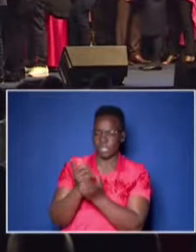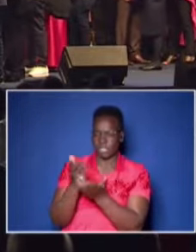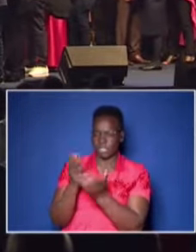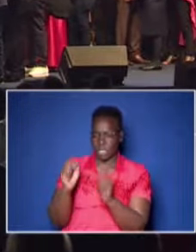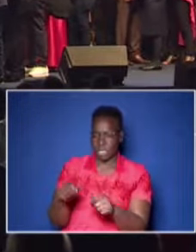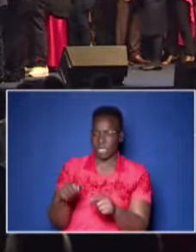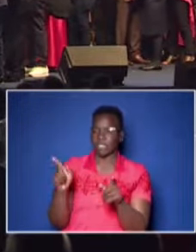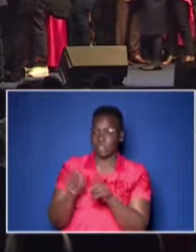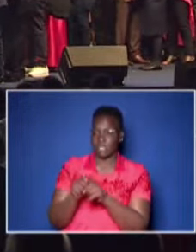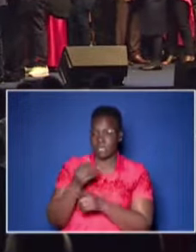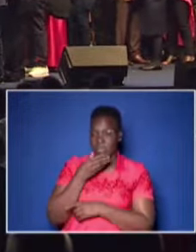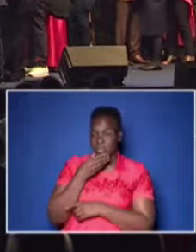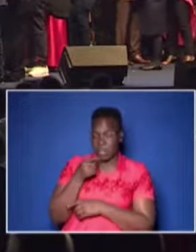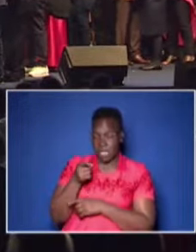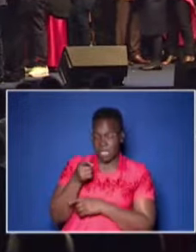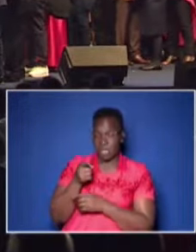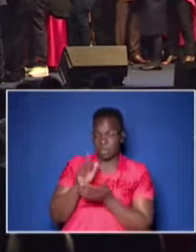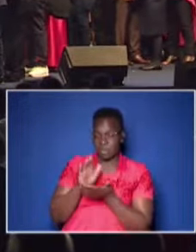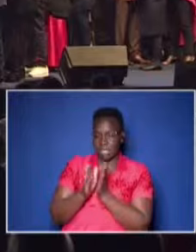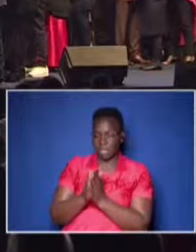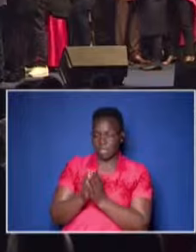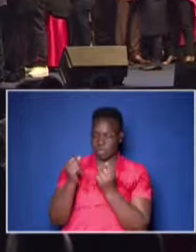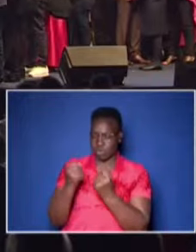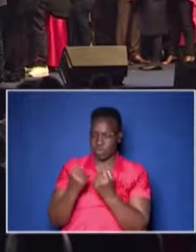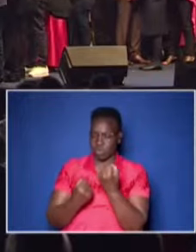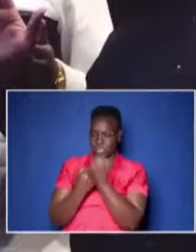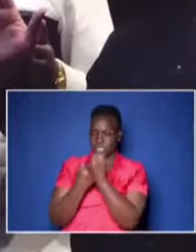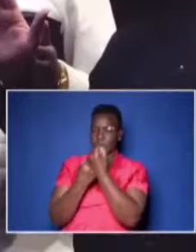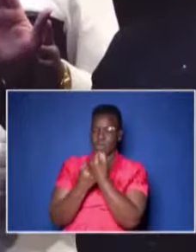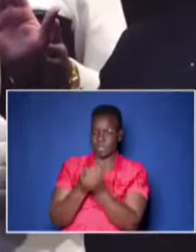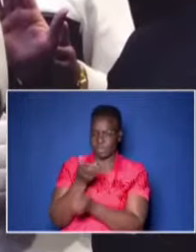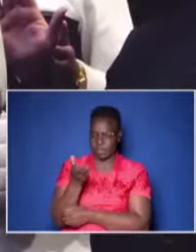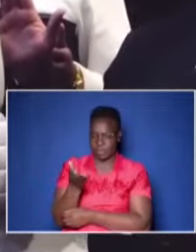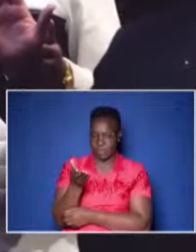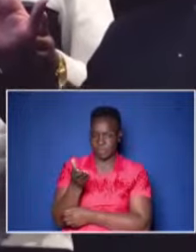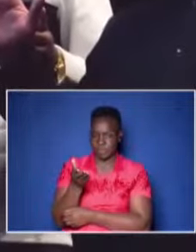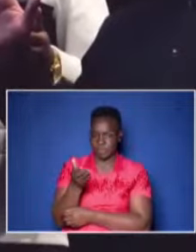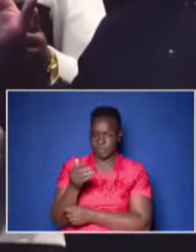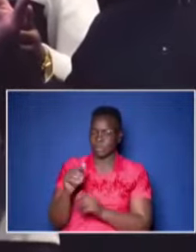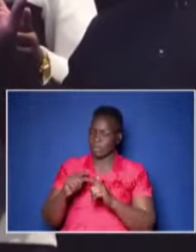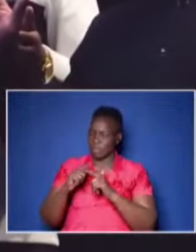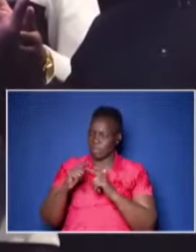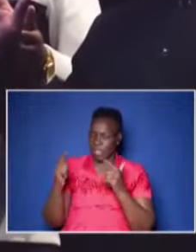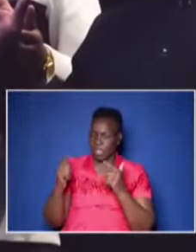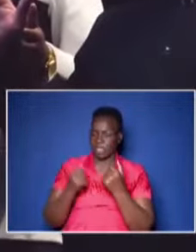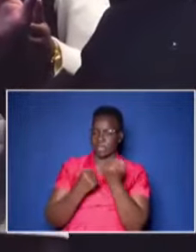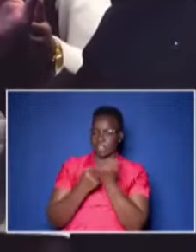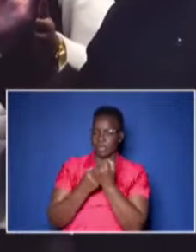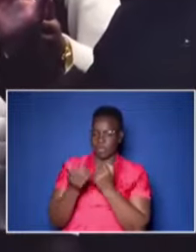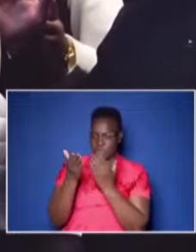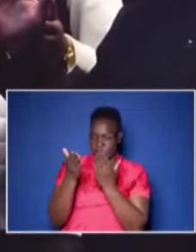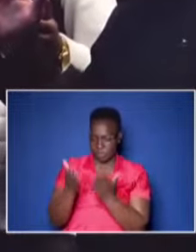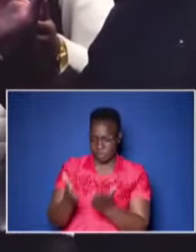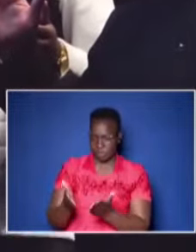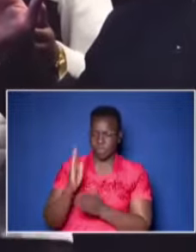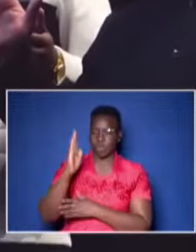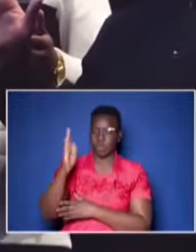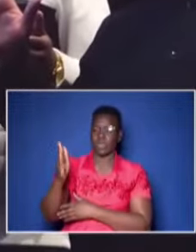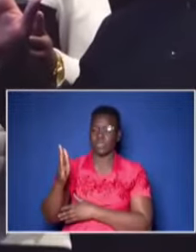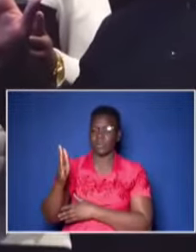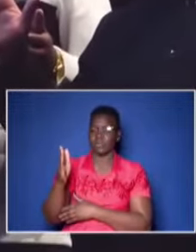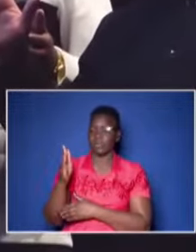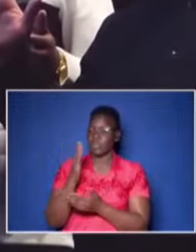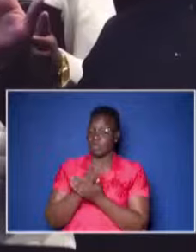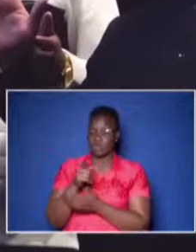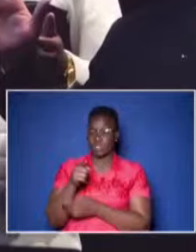that will be a strength to her a great support to her she cannot